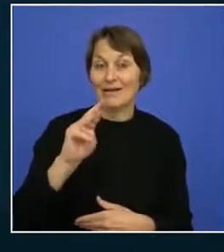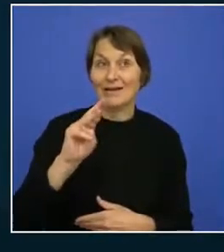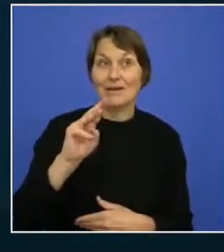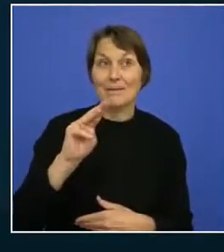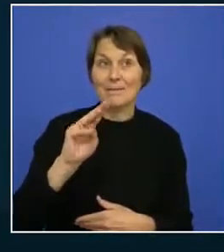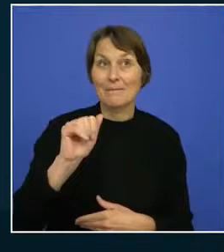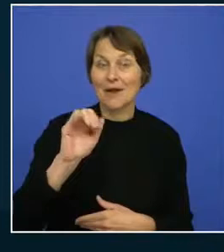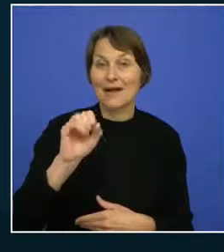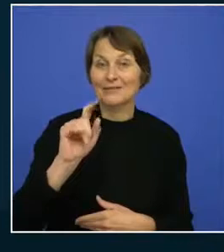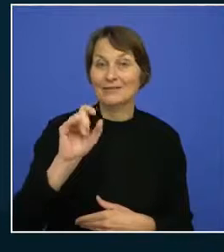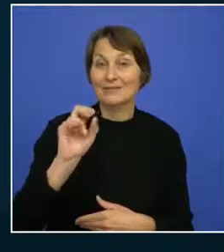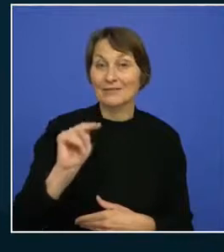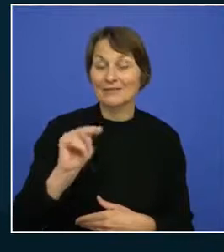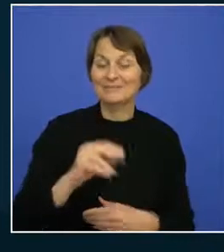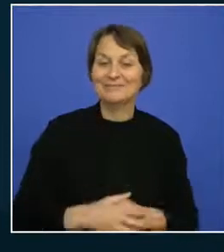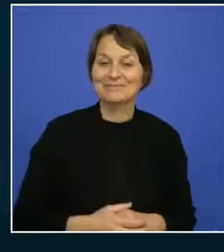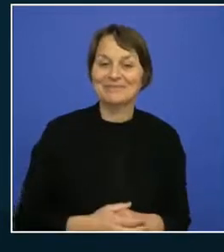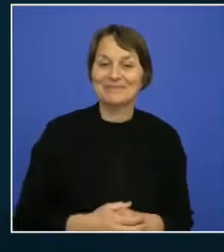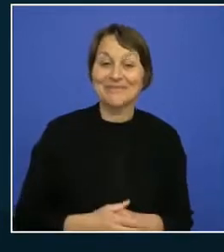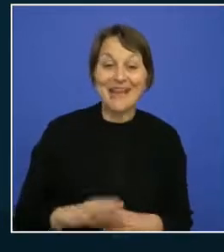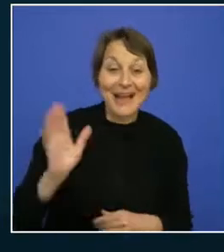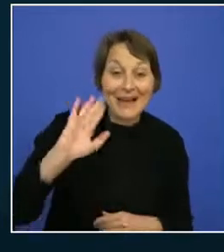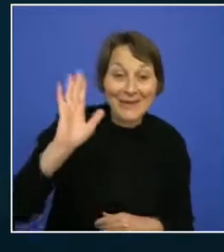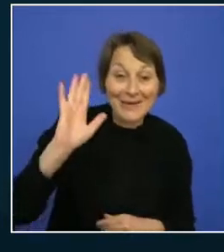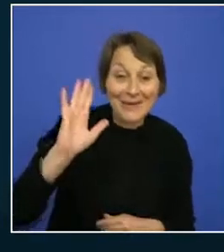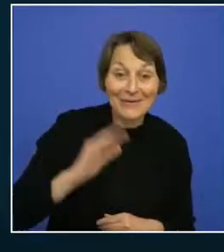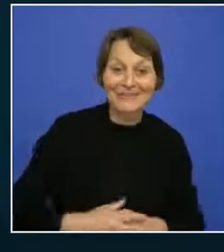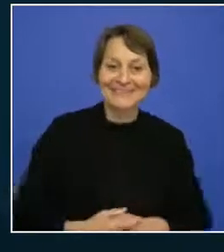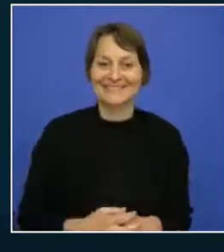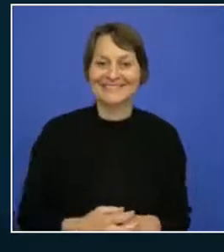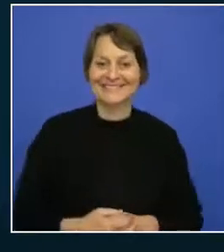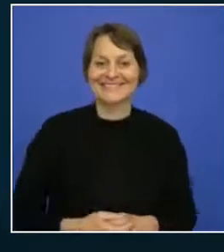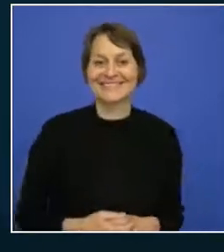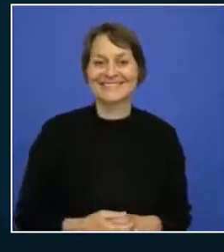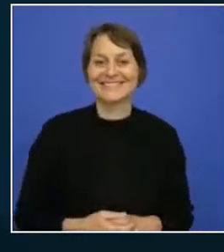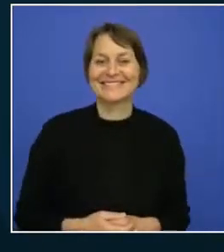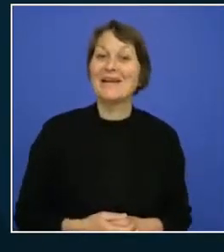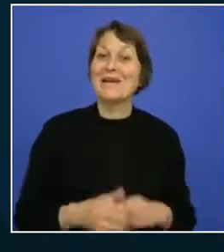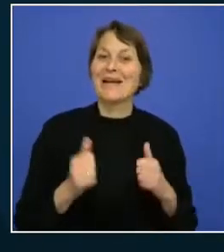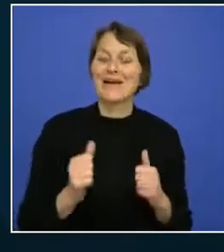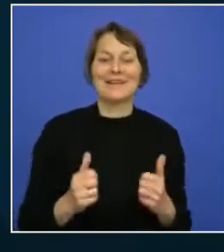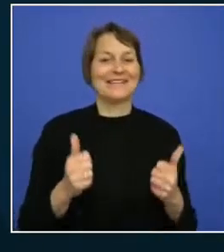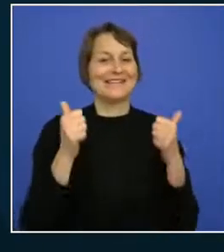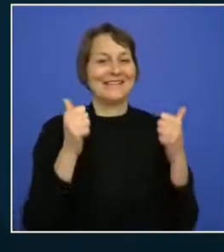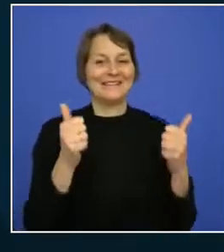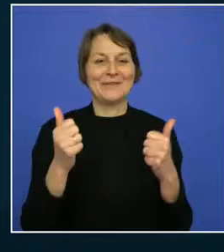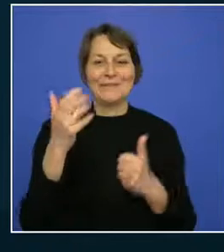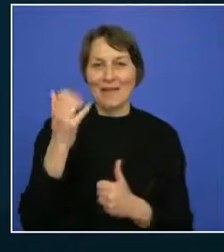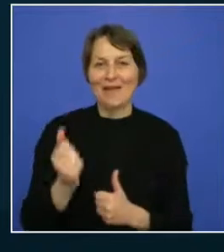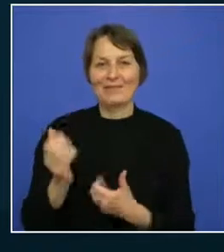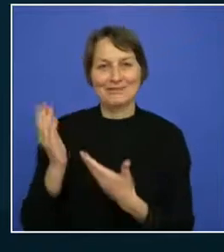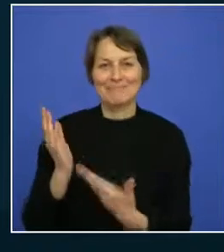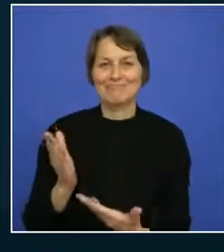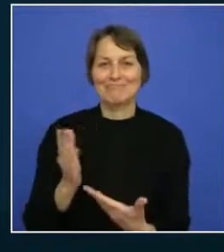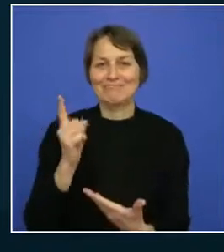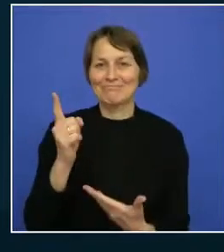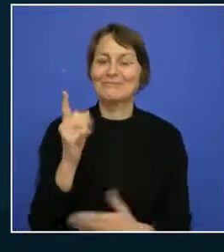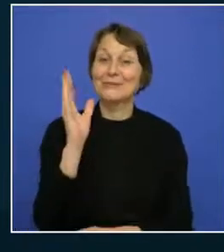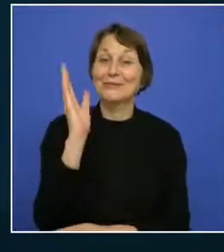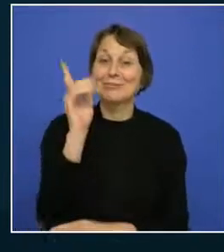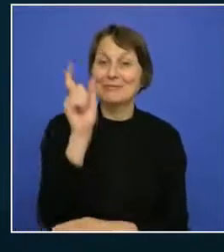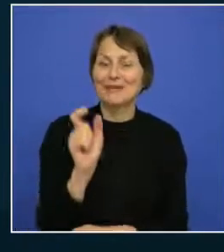And hopefully, hi, at least we have our speakers present. That's a good start,